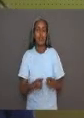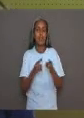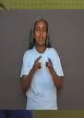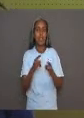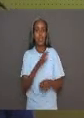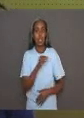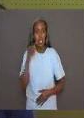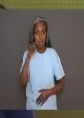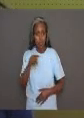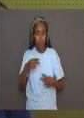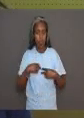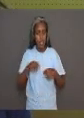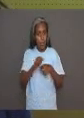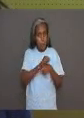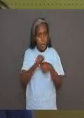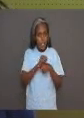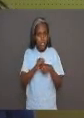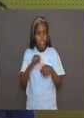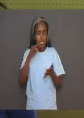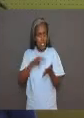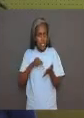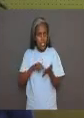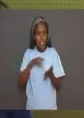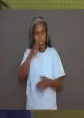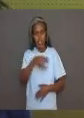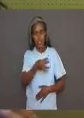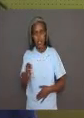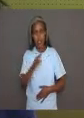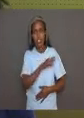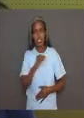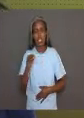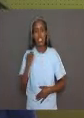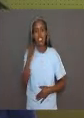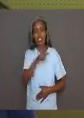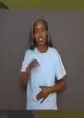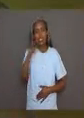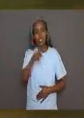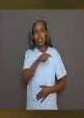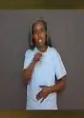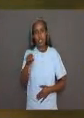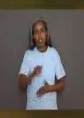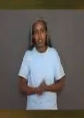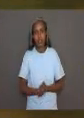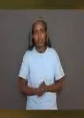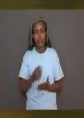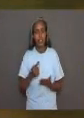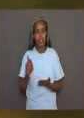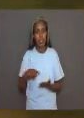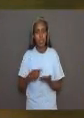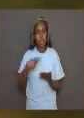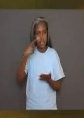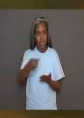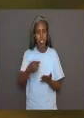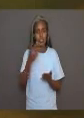and you have practiced reading tables and charts. In our next